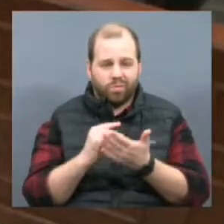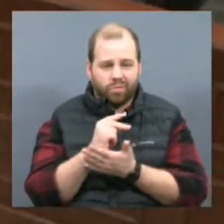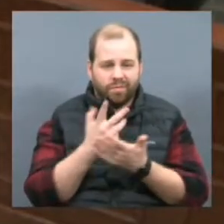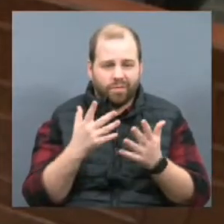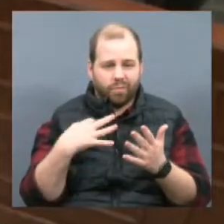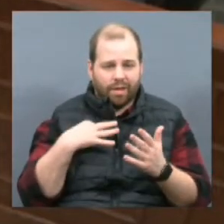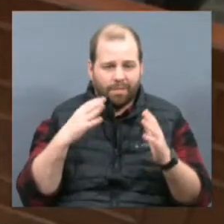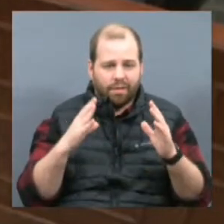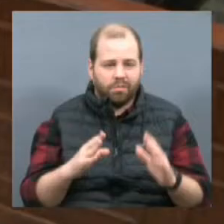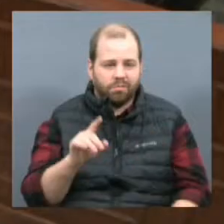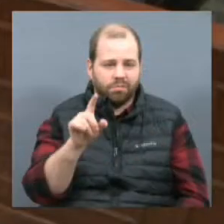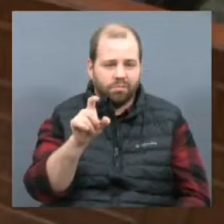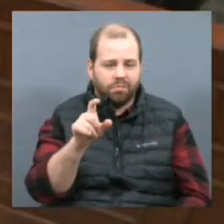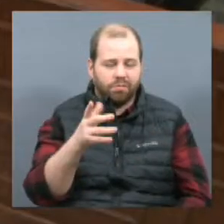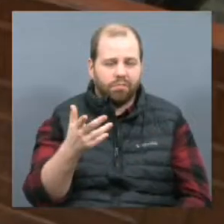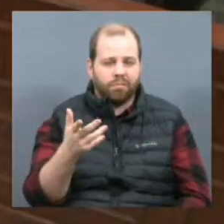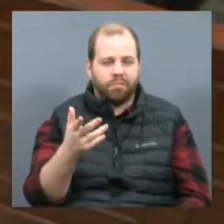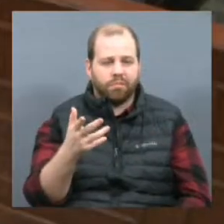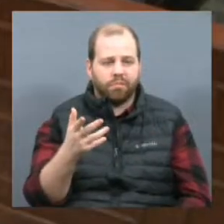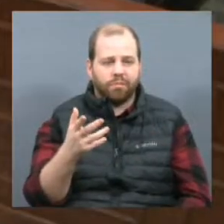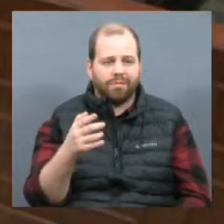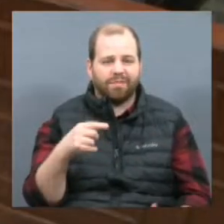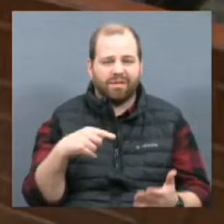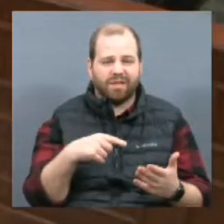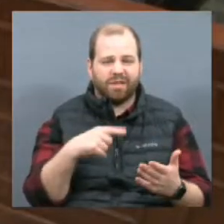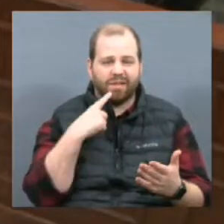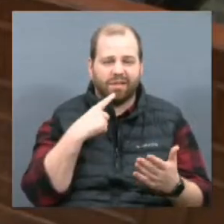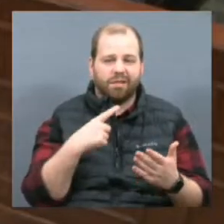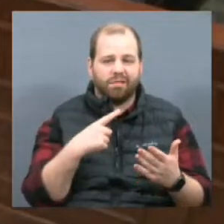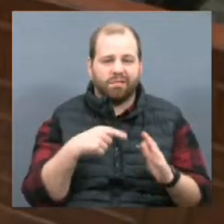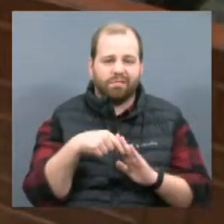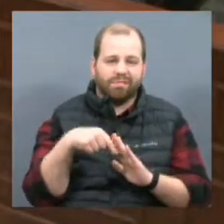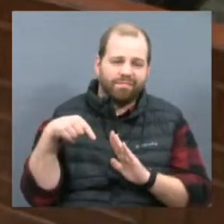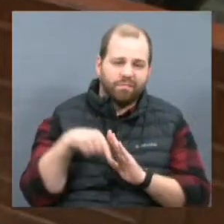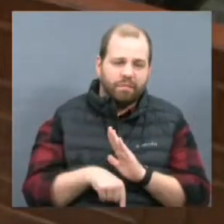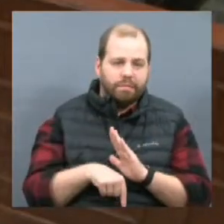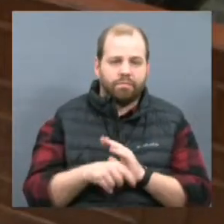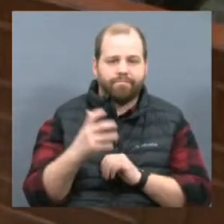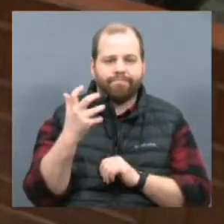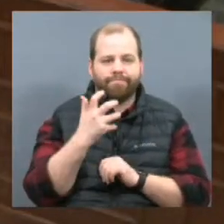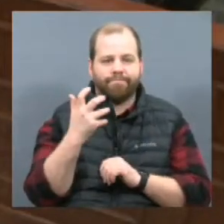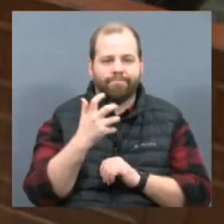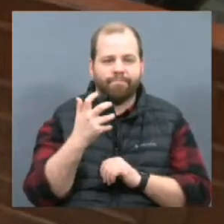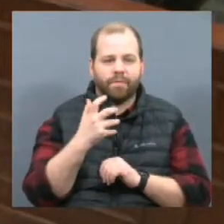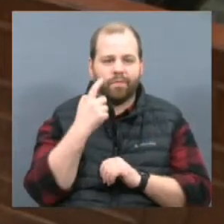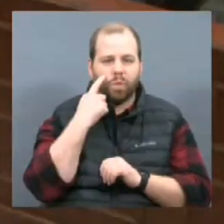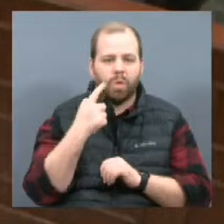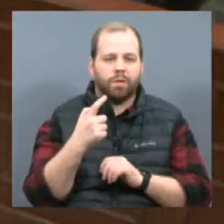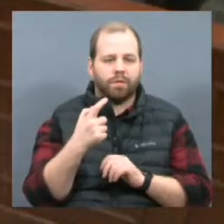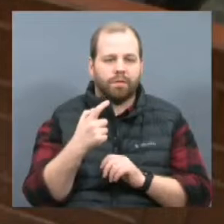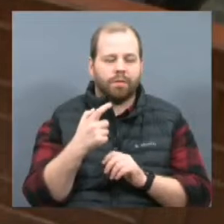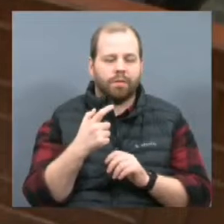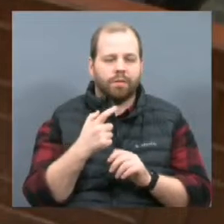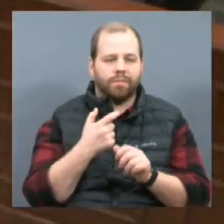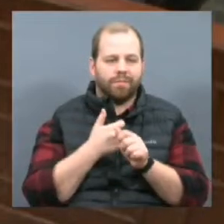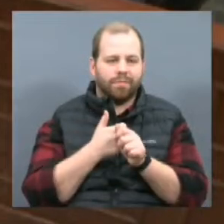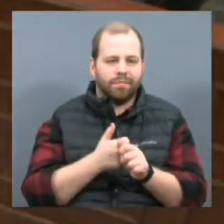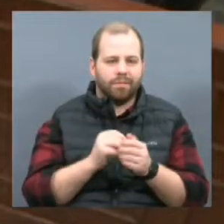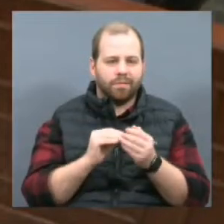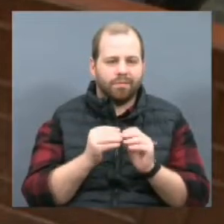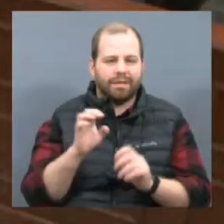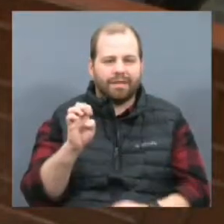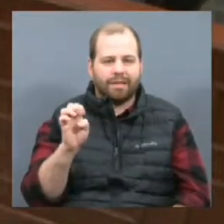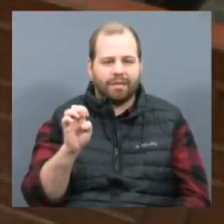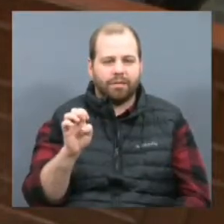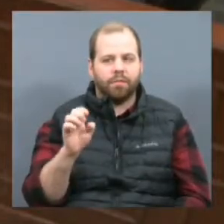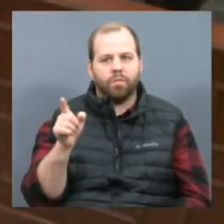with the applicant? Because this is very extensive, the requirements under Condition E. Those were all provided to the